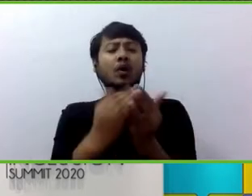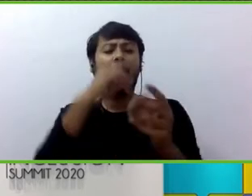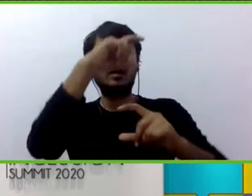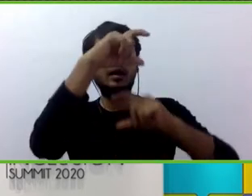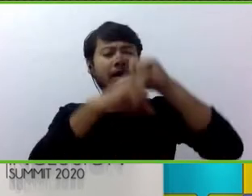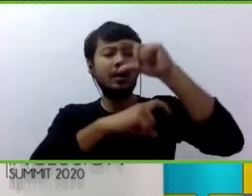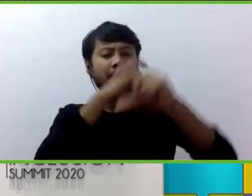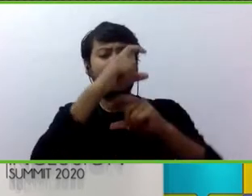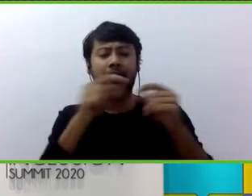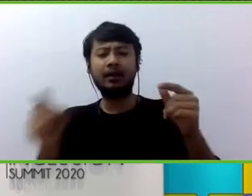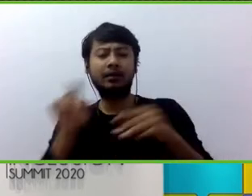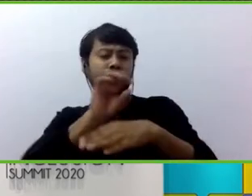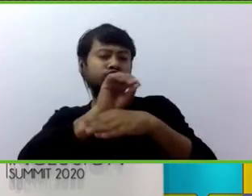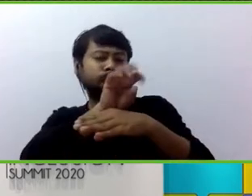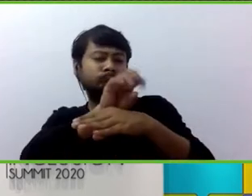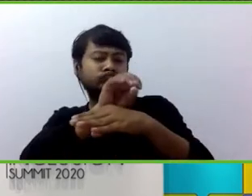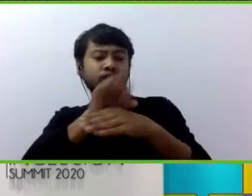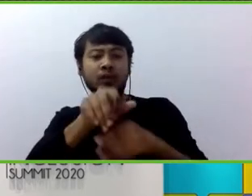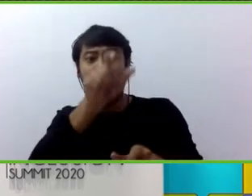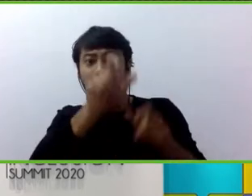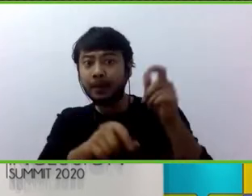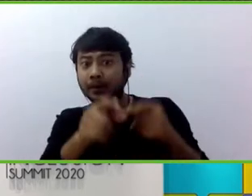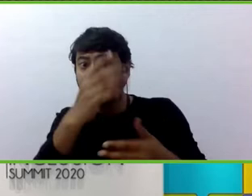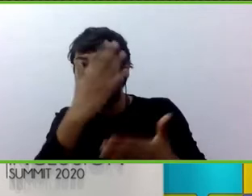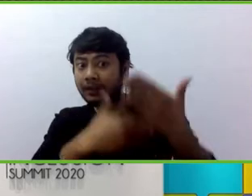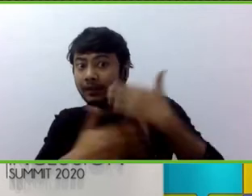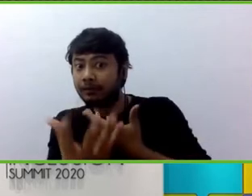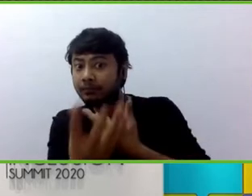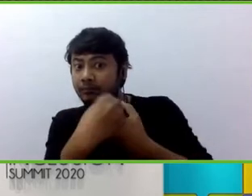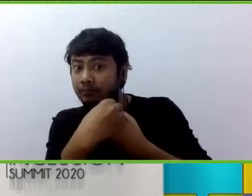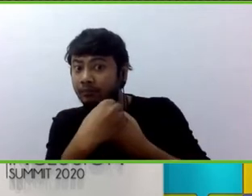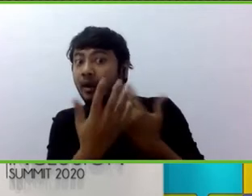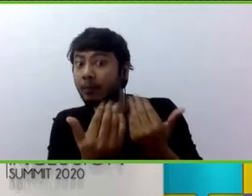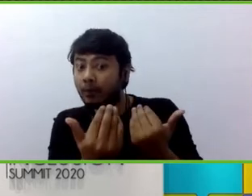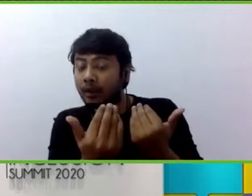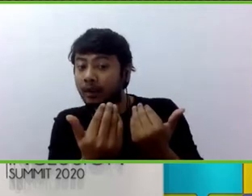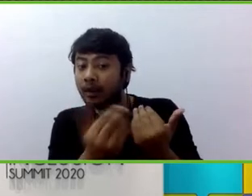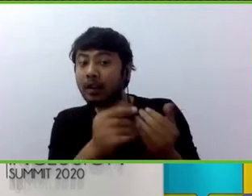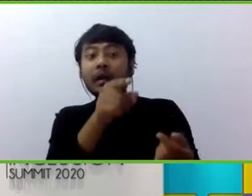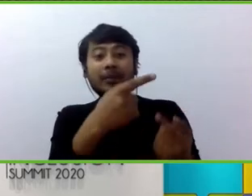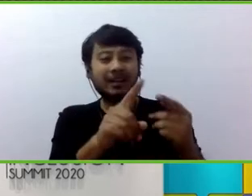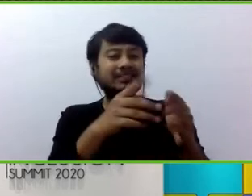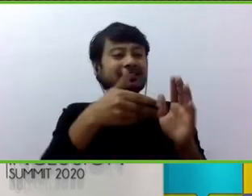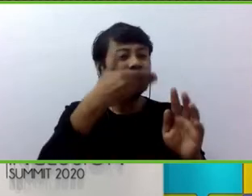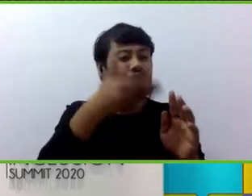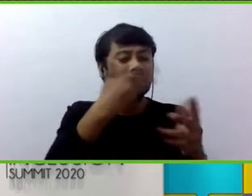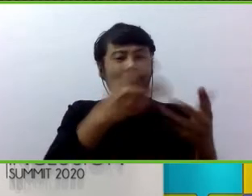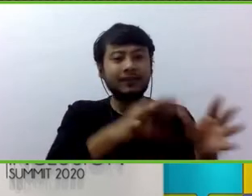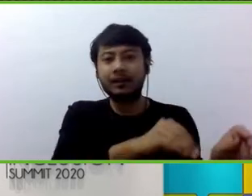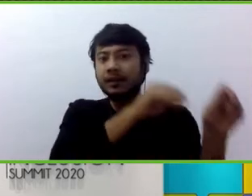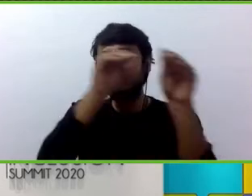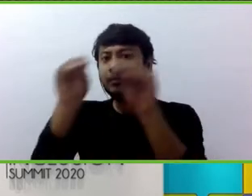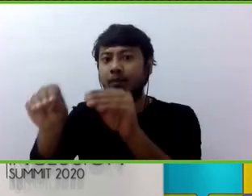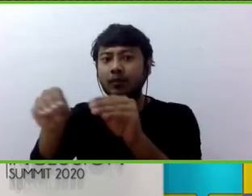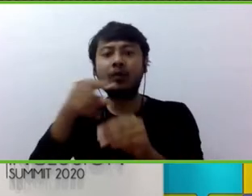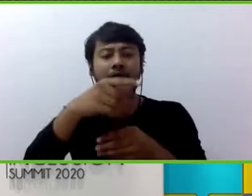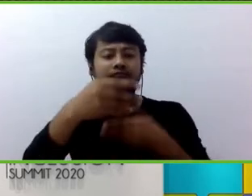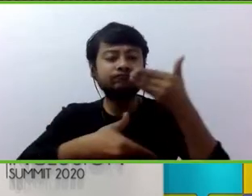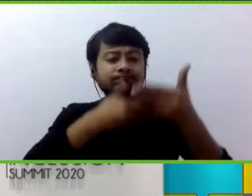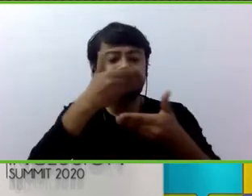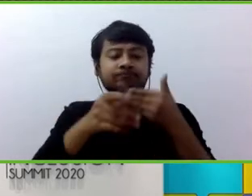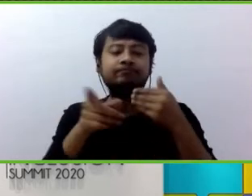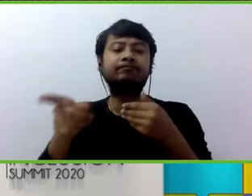in the global workforce, workplace, and marketplace. They also produce the world-renowned Disability